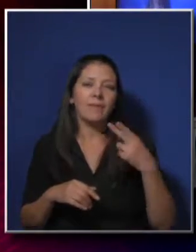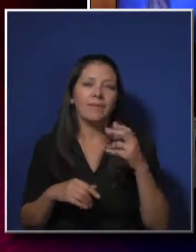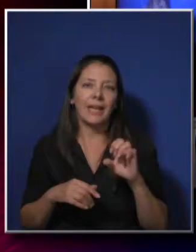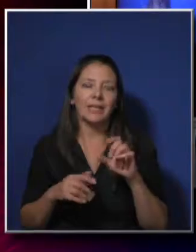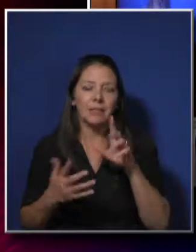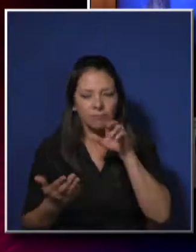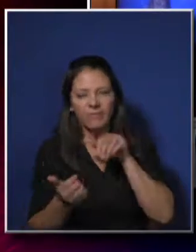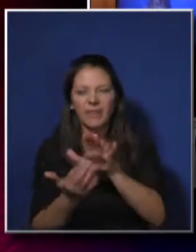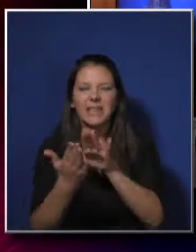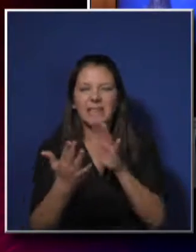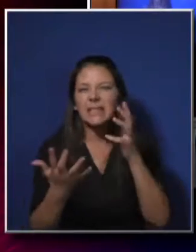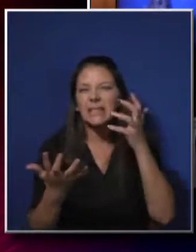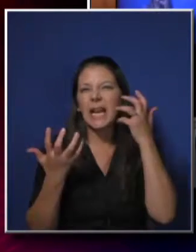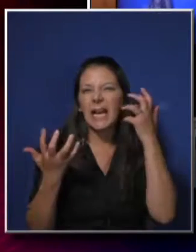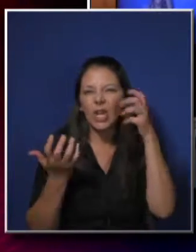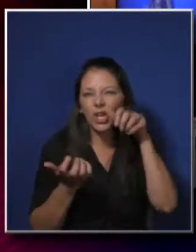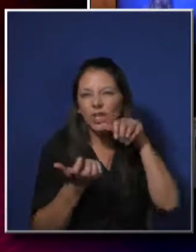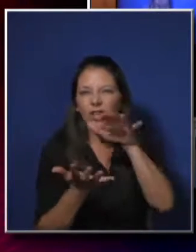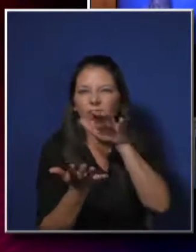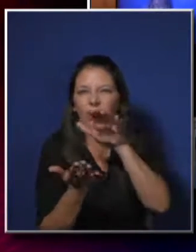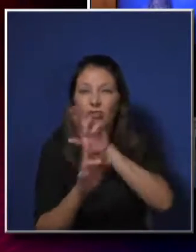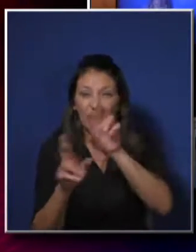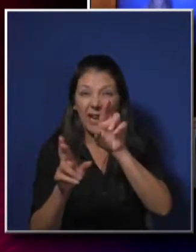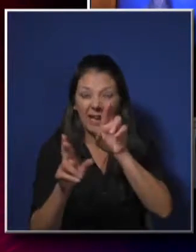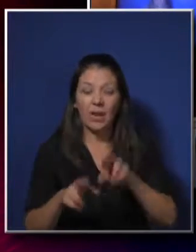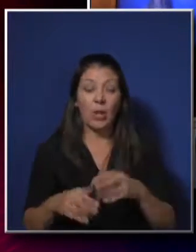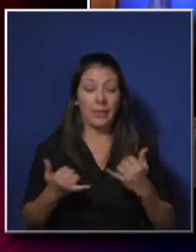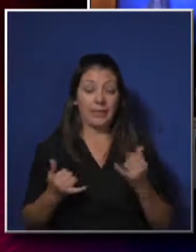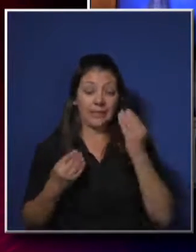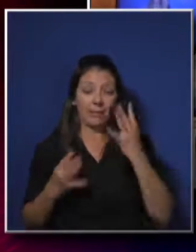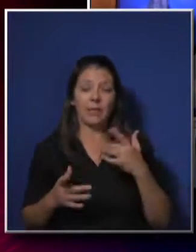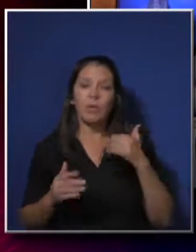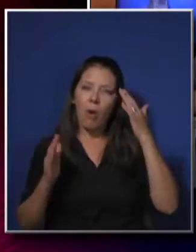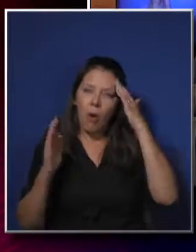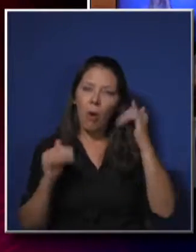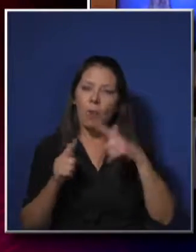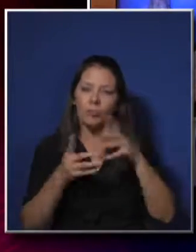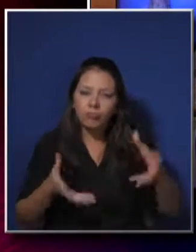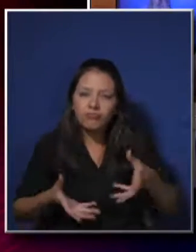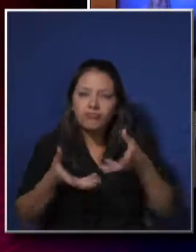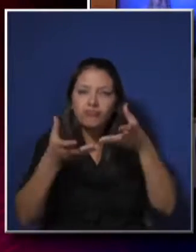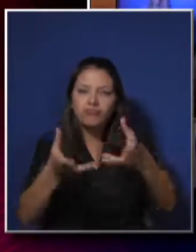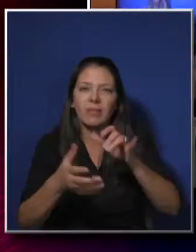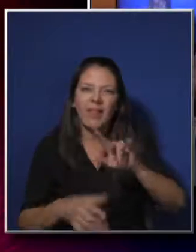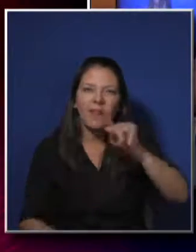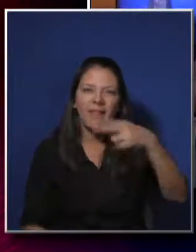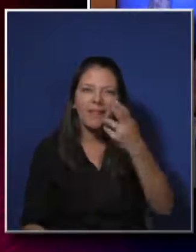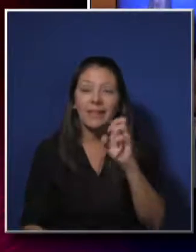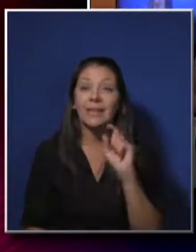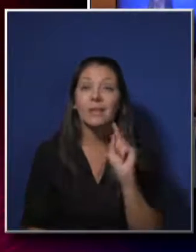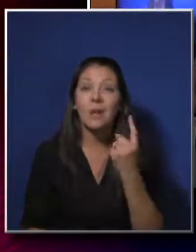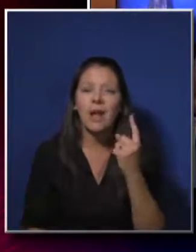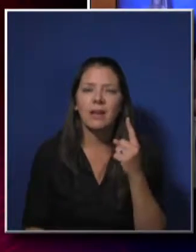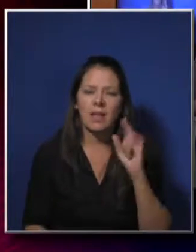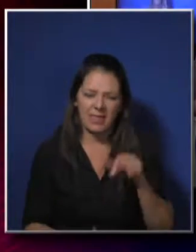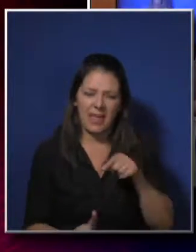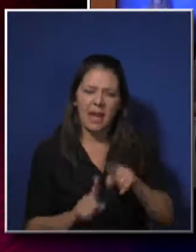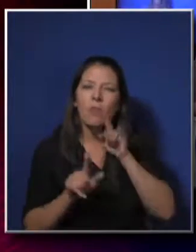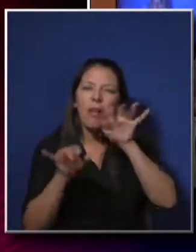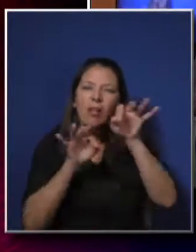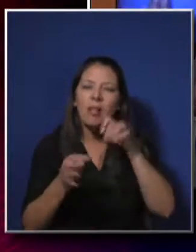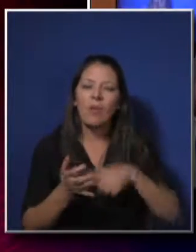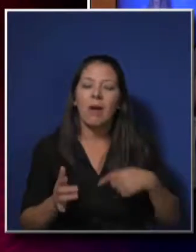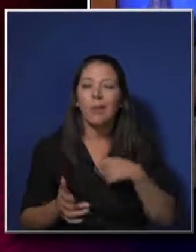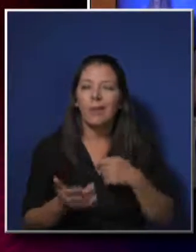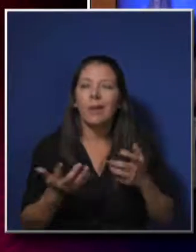point in time, with the information we have, we hope to bring you a phase 1 of what we want to do. And it is